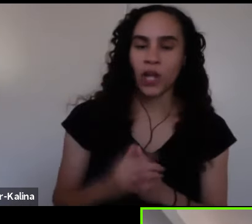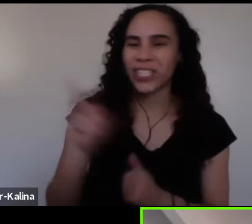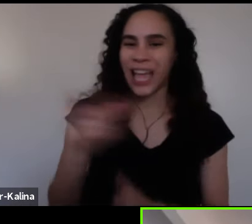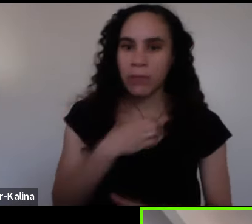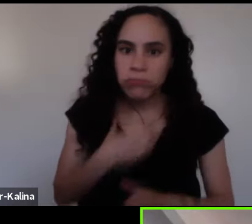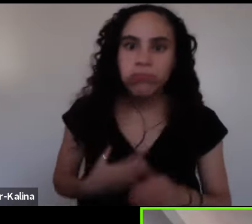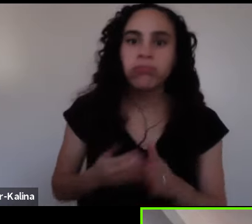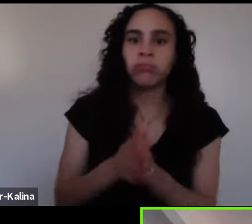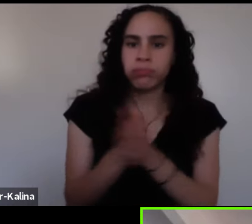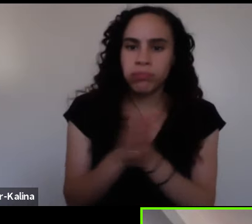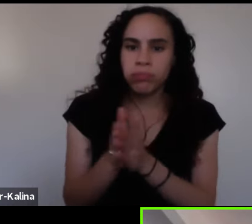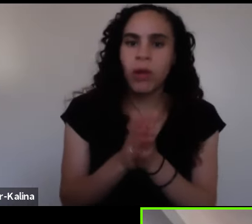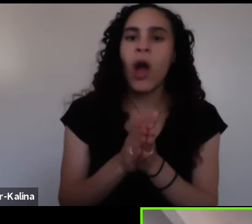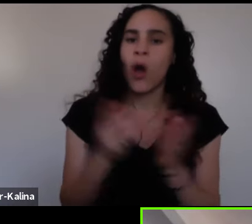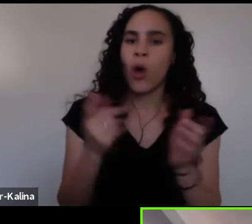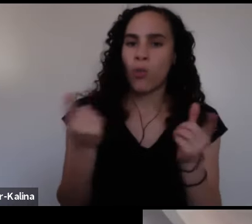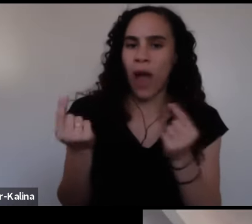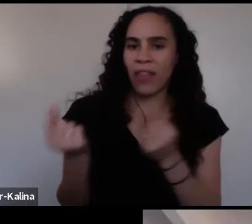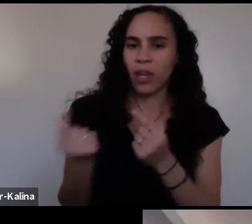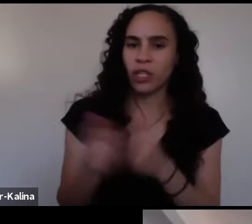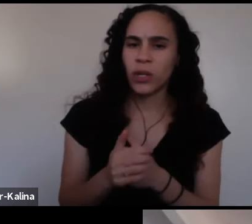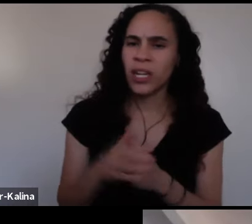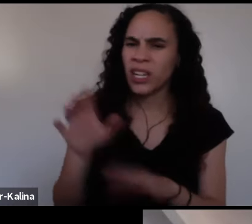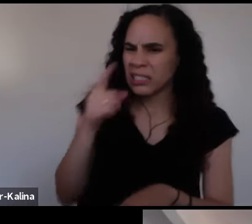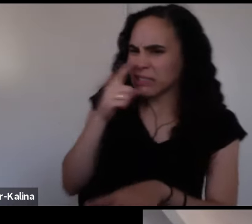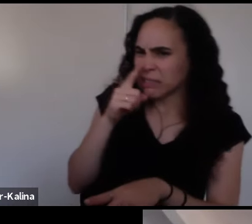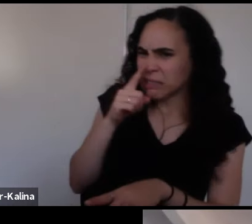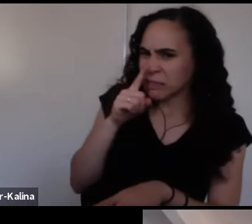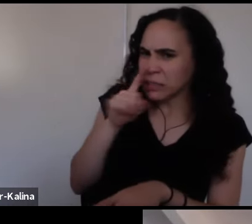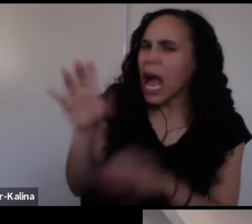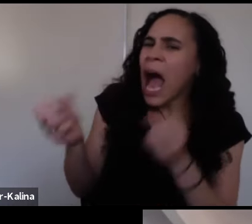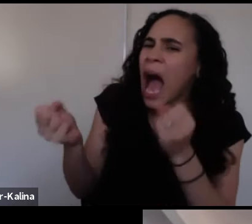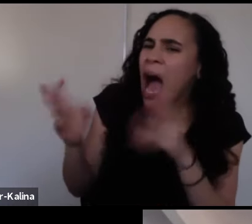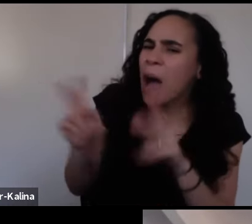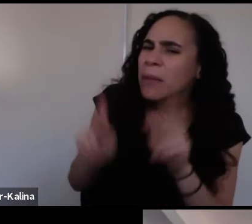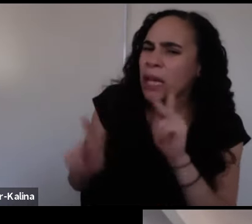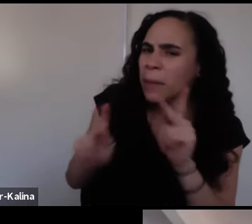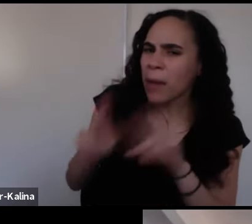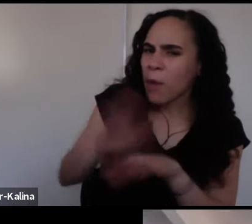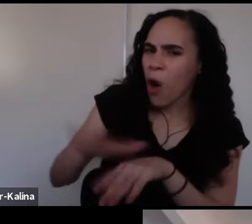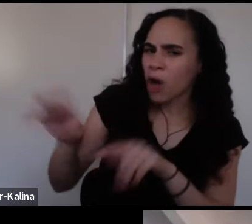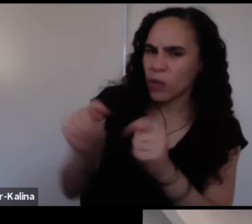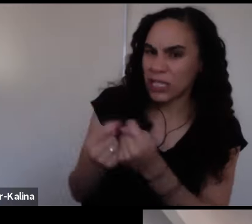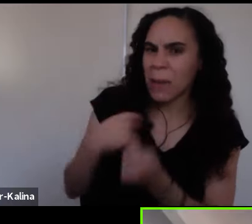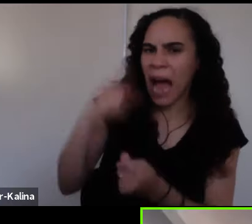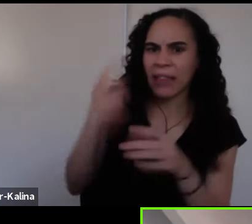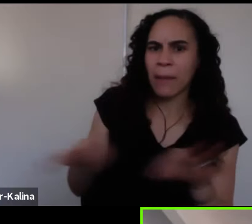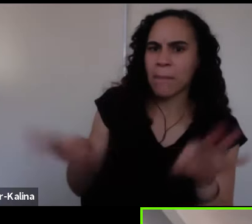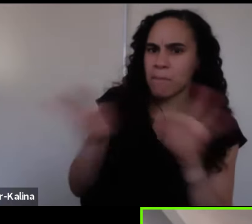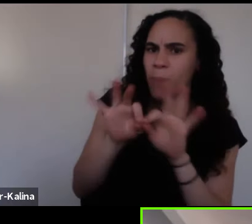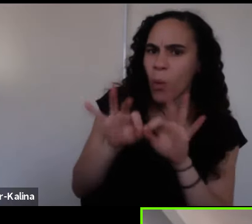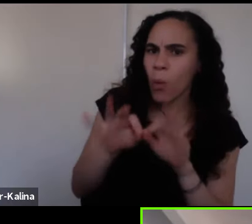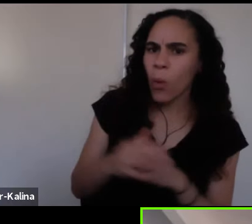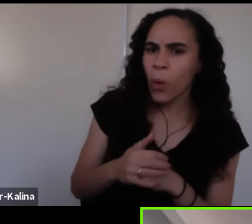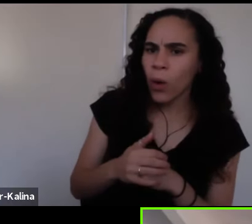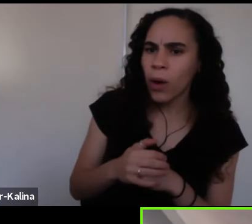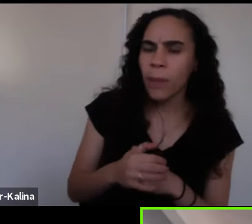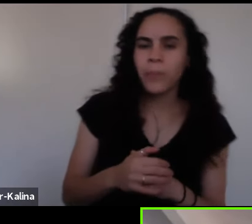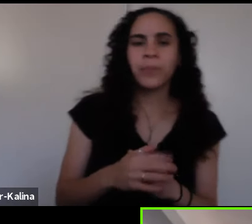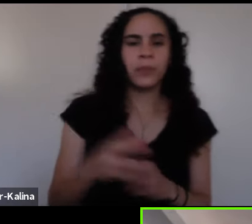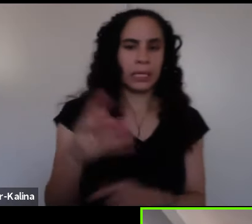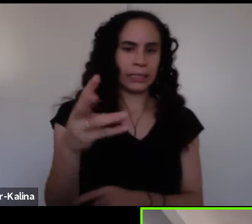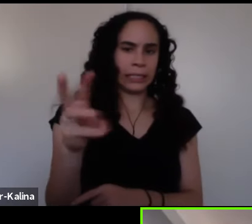doing. We have, how many people are on your team? I think that's important for people to know, because I think we have